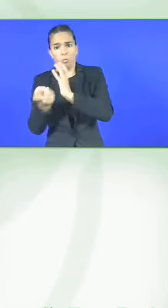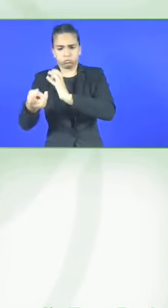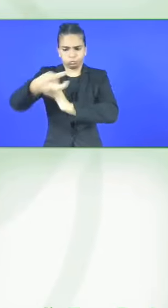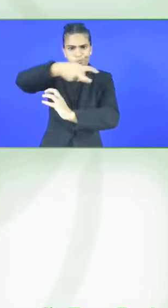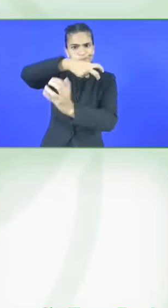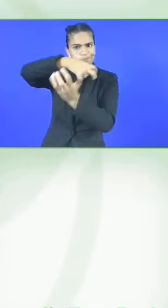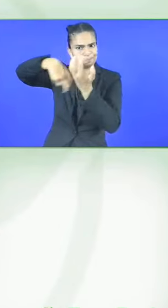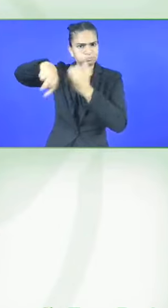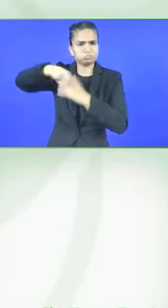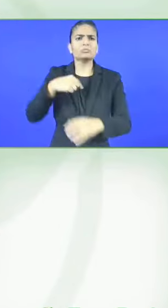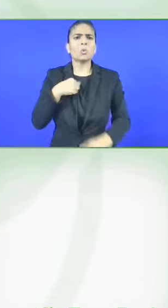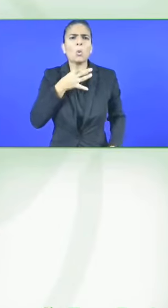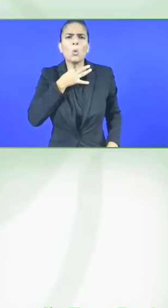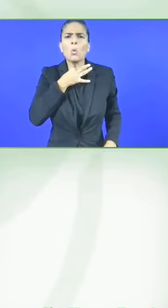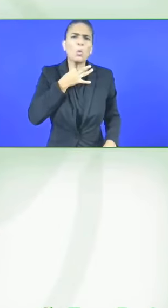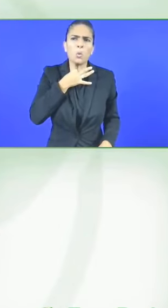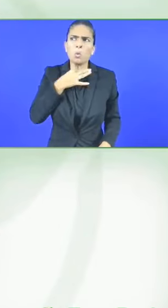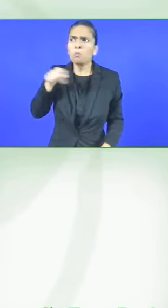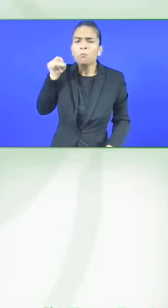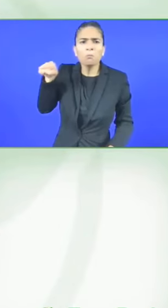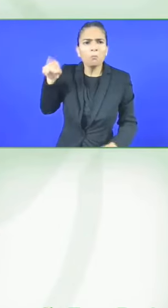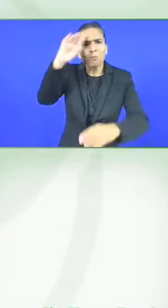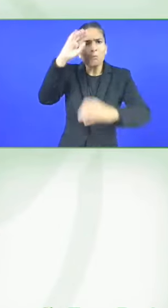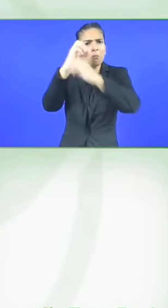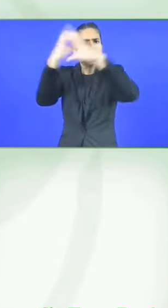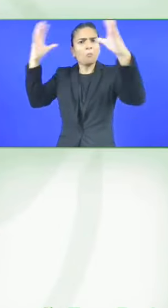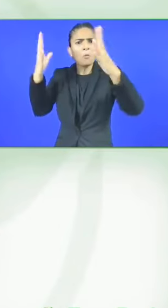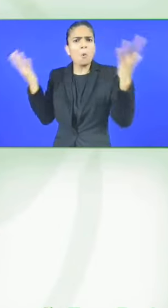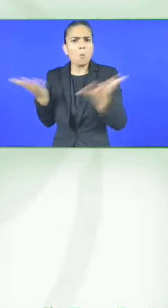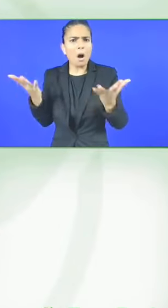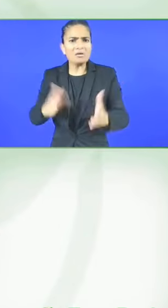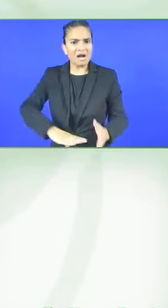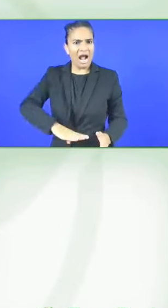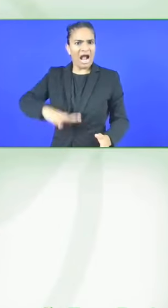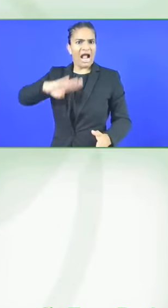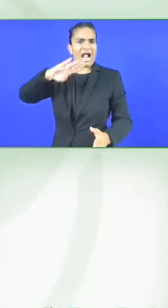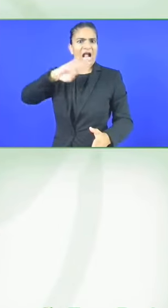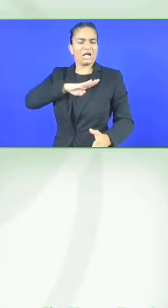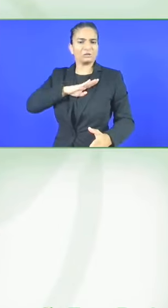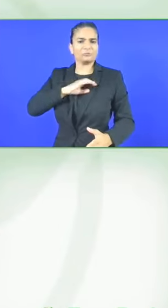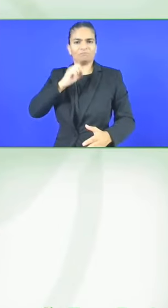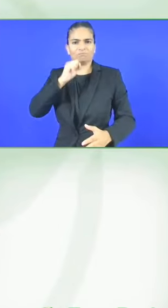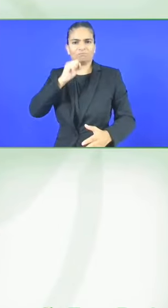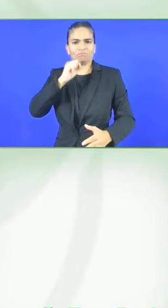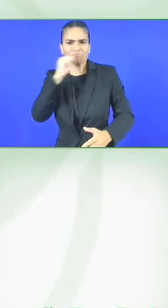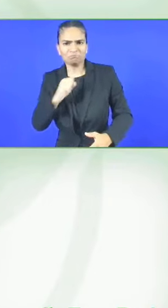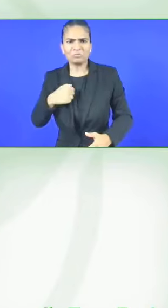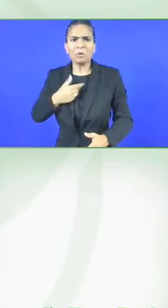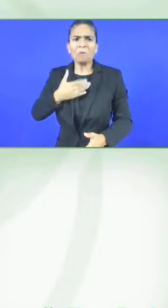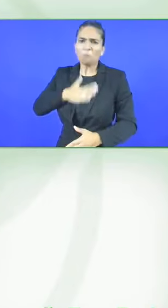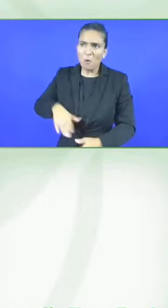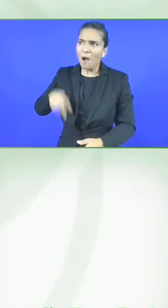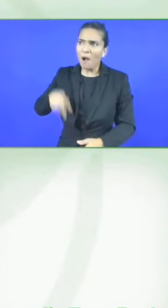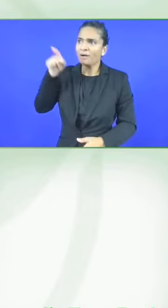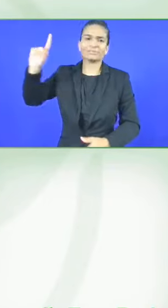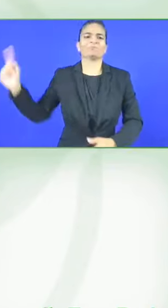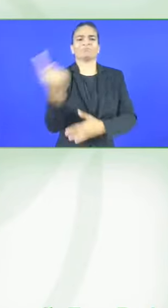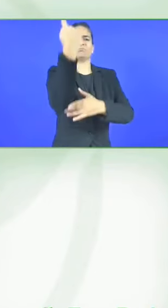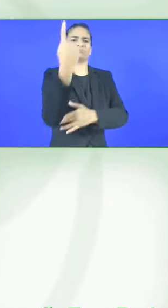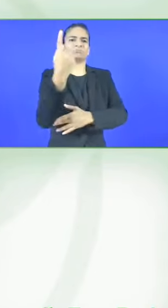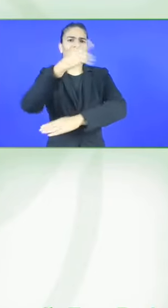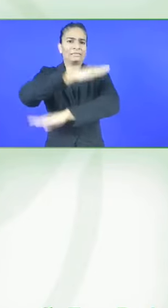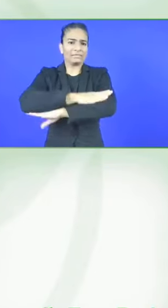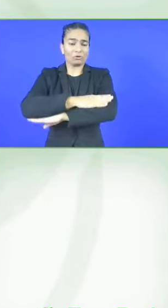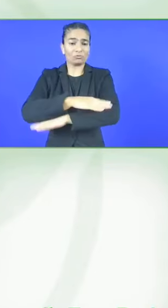Gallegos. Where are you, my friend Yoda? Where are you? Please tell me you're here. Or am I going to have to do some dancing?